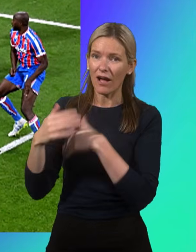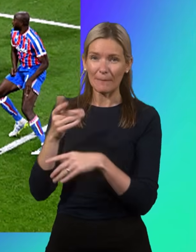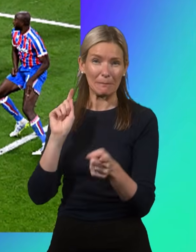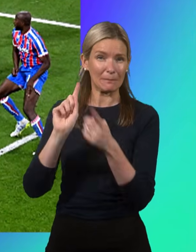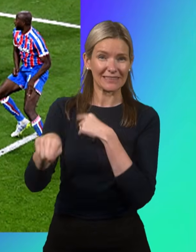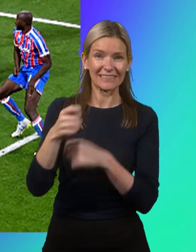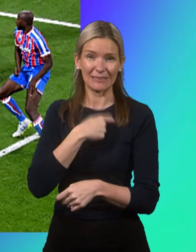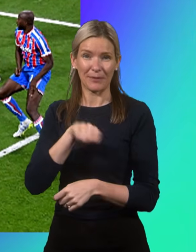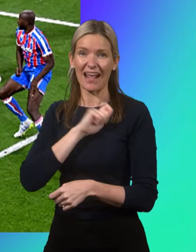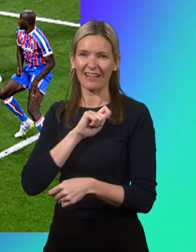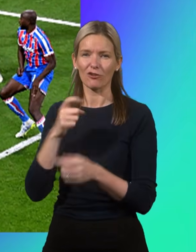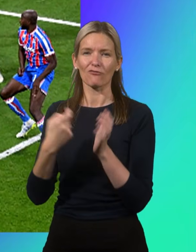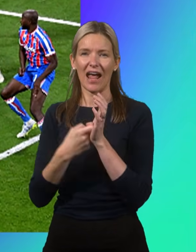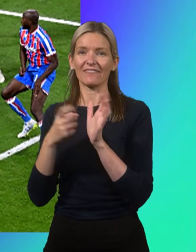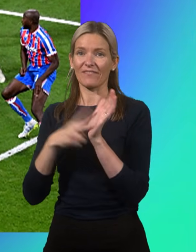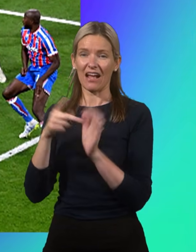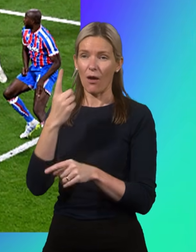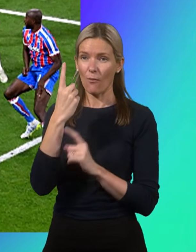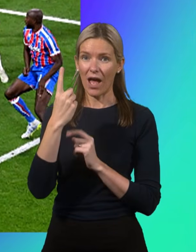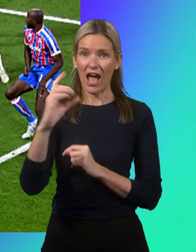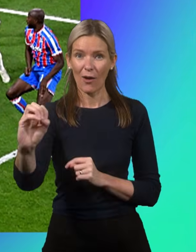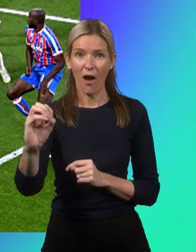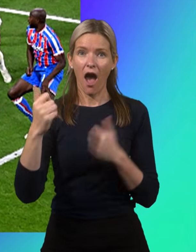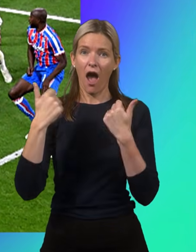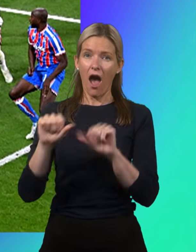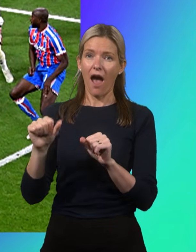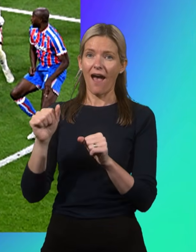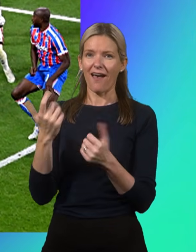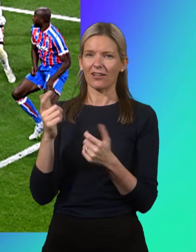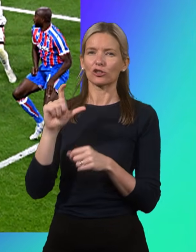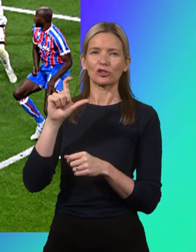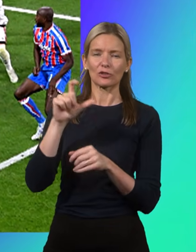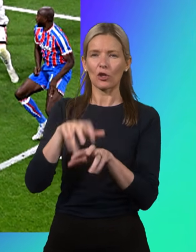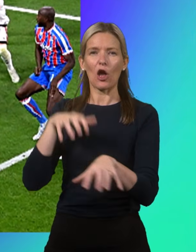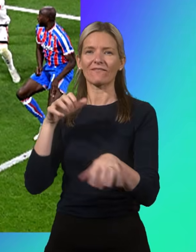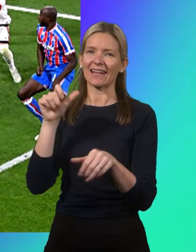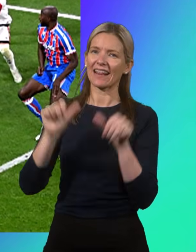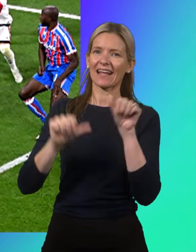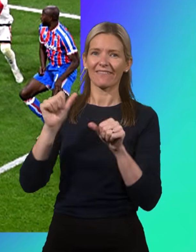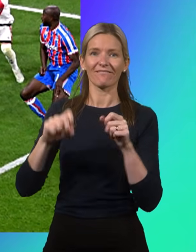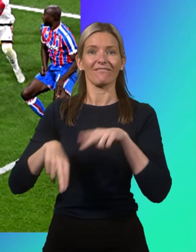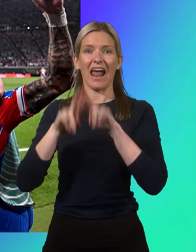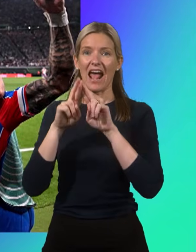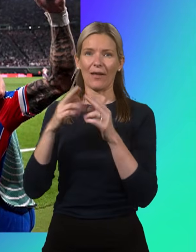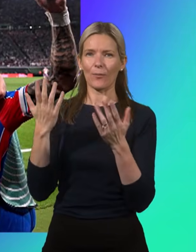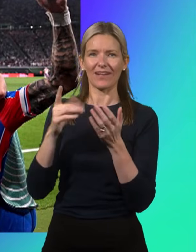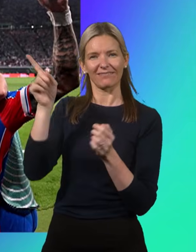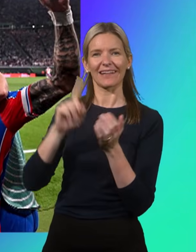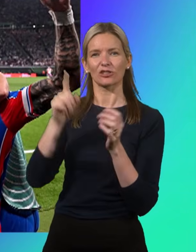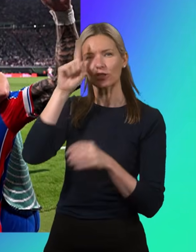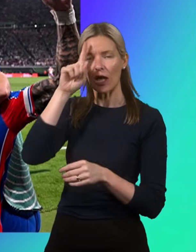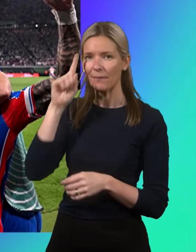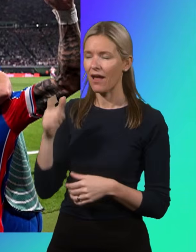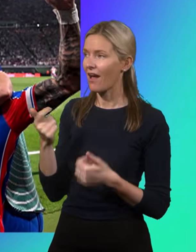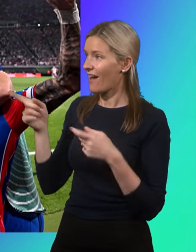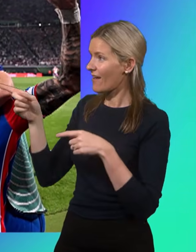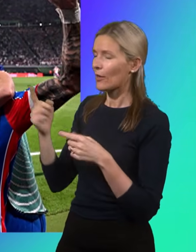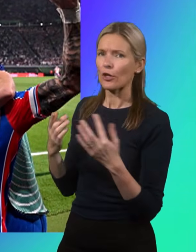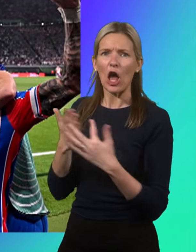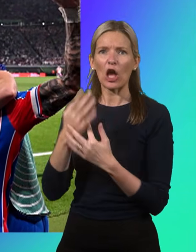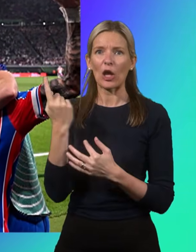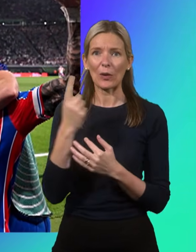and they beat Spanish side Rayo Vallecano 1-0 in the Conference League final over in Leipzig.